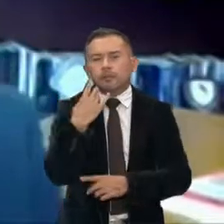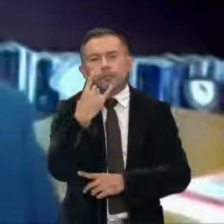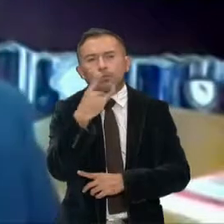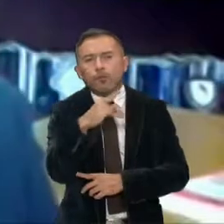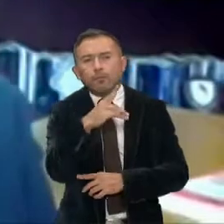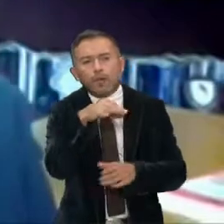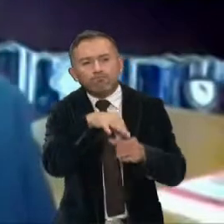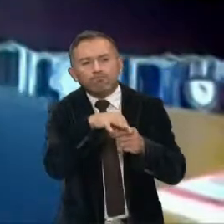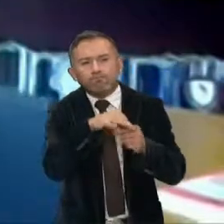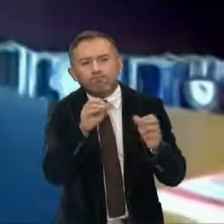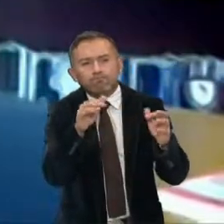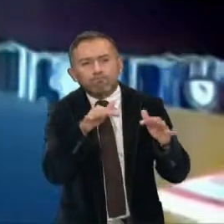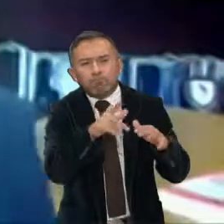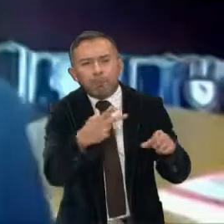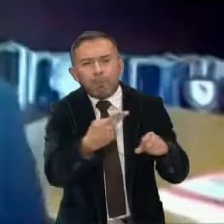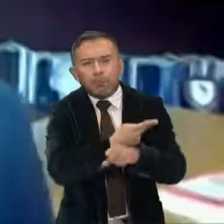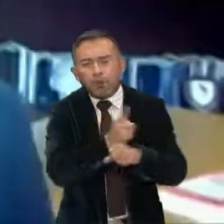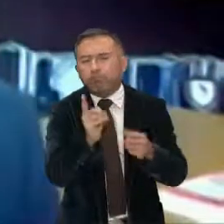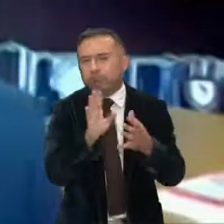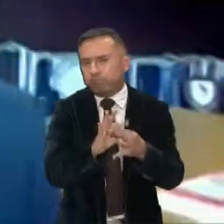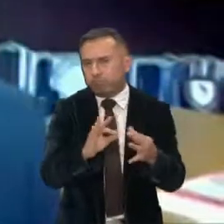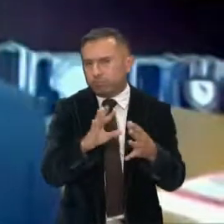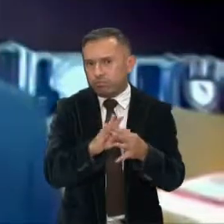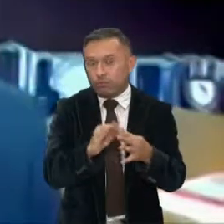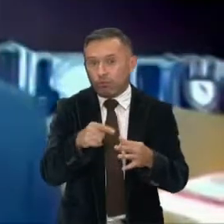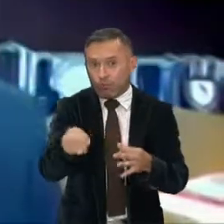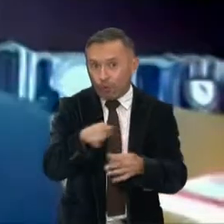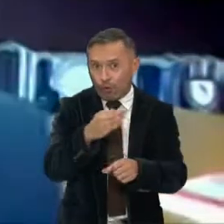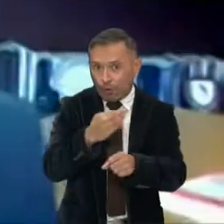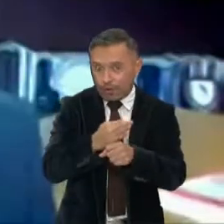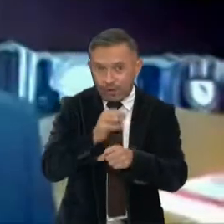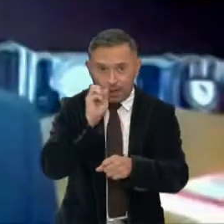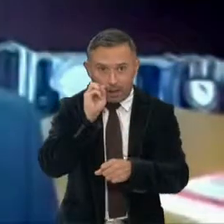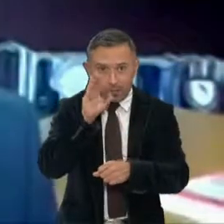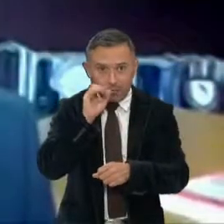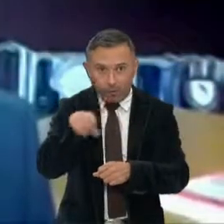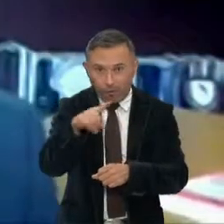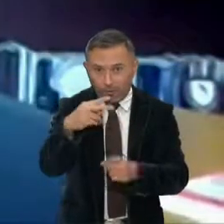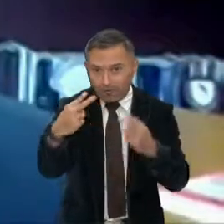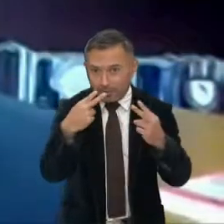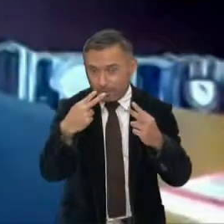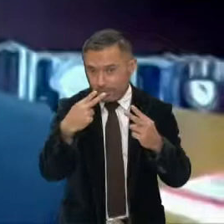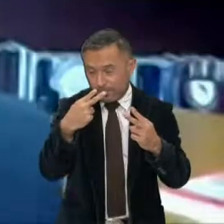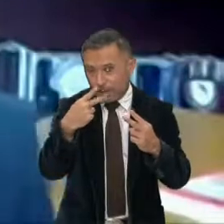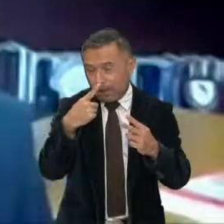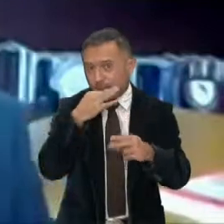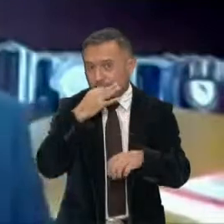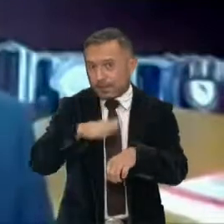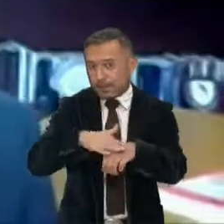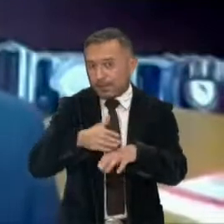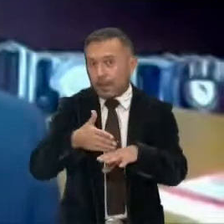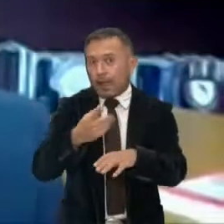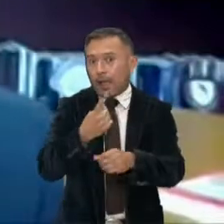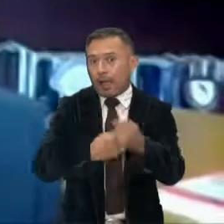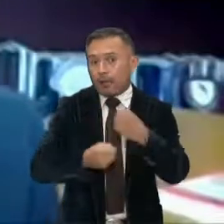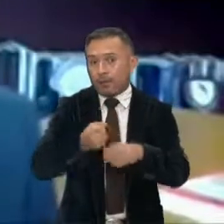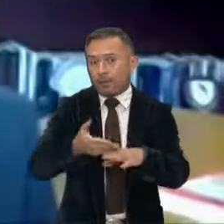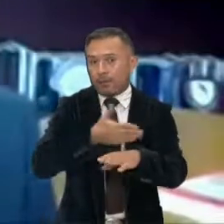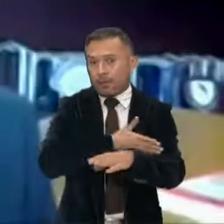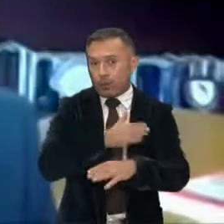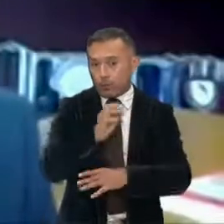what has just happened in Bolivia. For those that are in the live broadcasting,